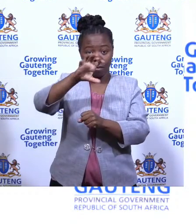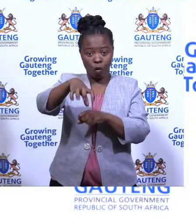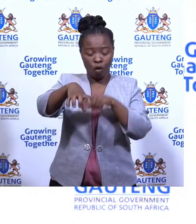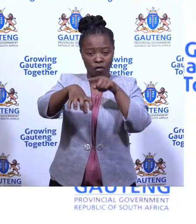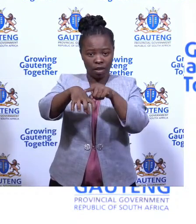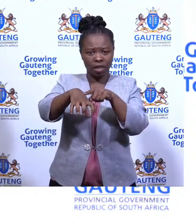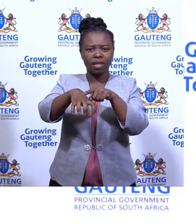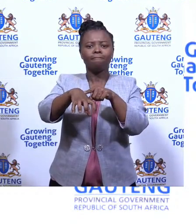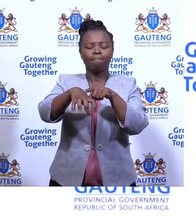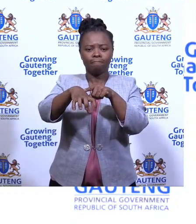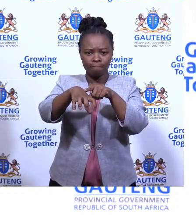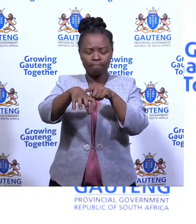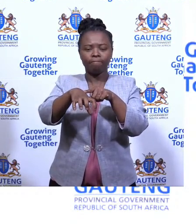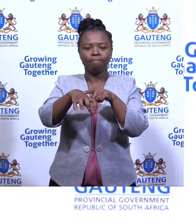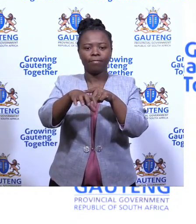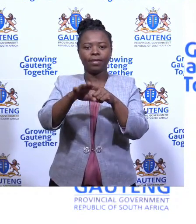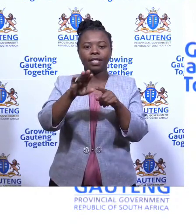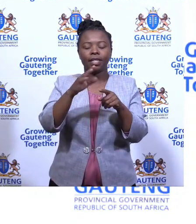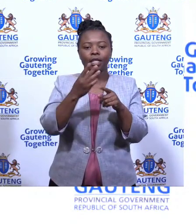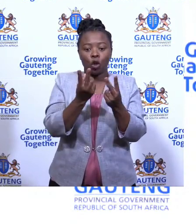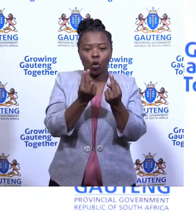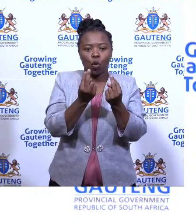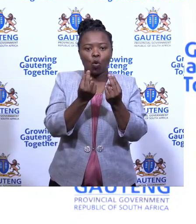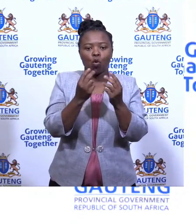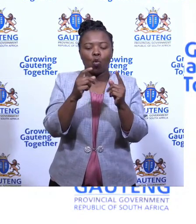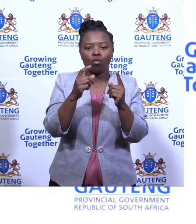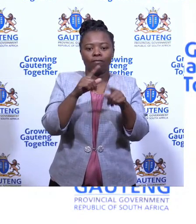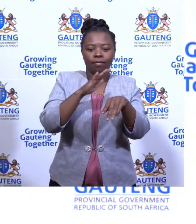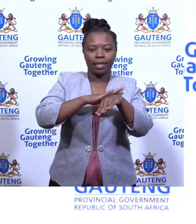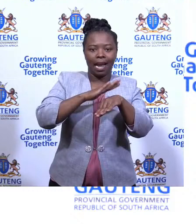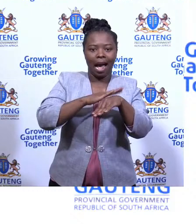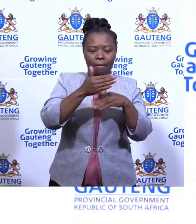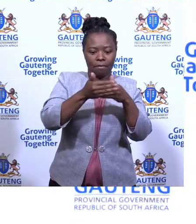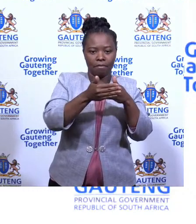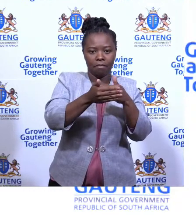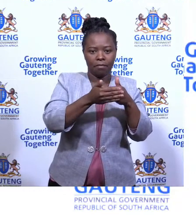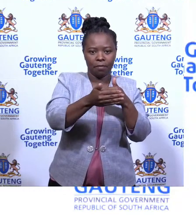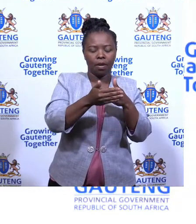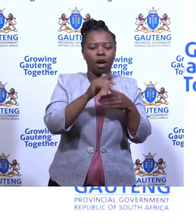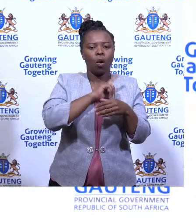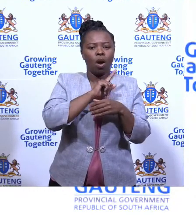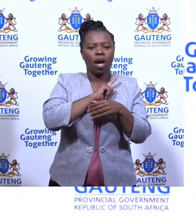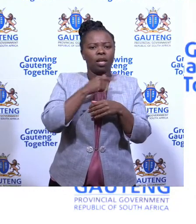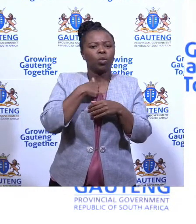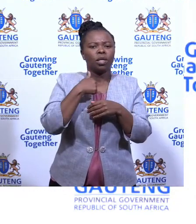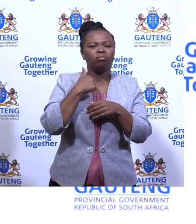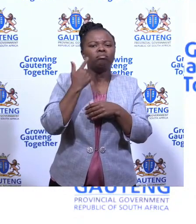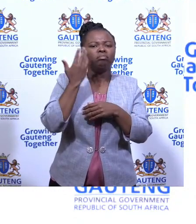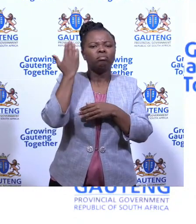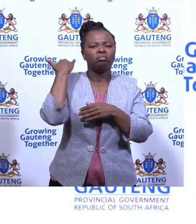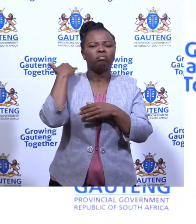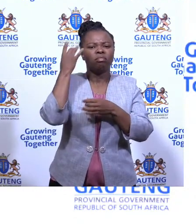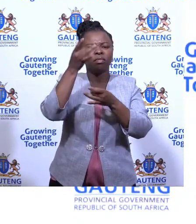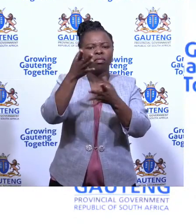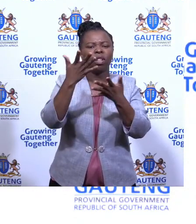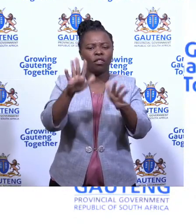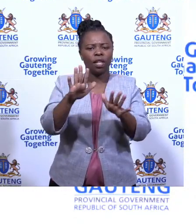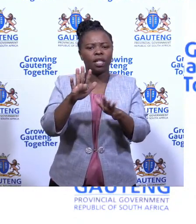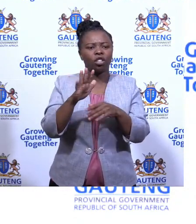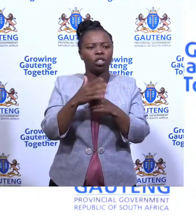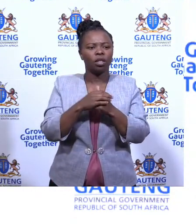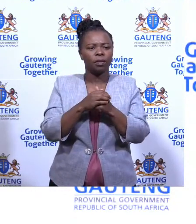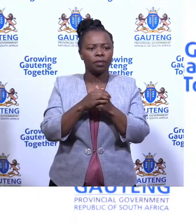is entering a new period. We have said over a long time that just when we